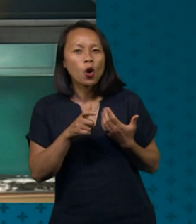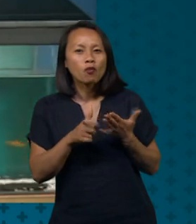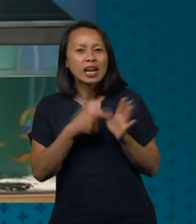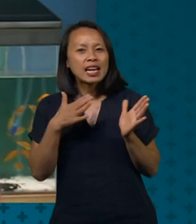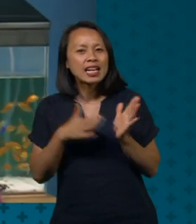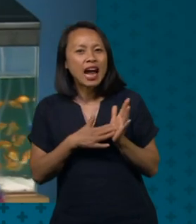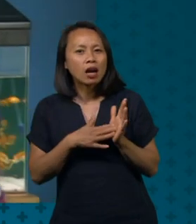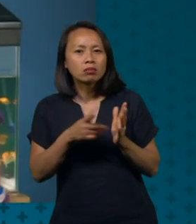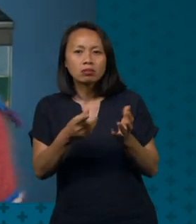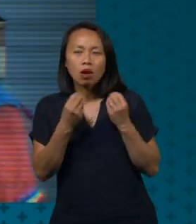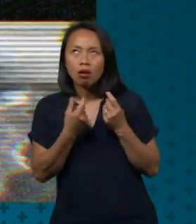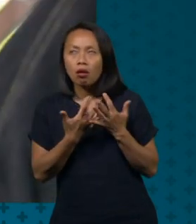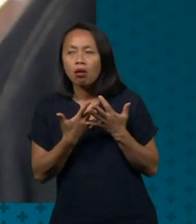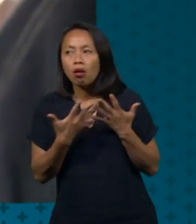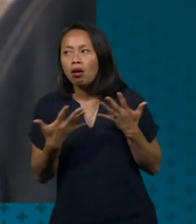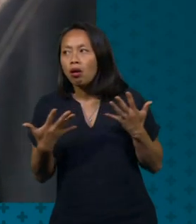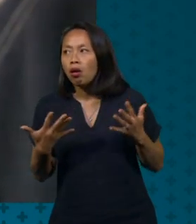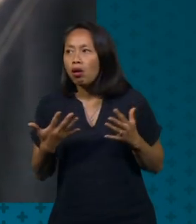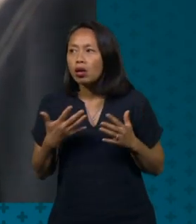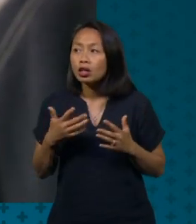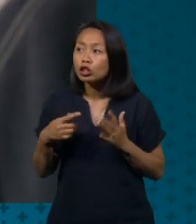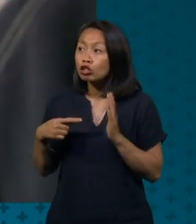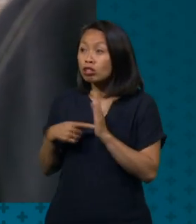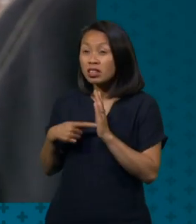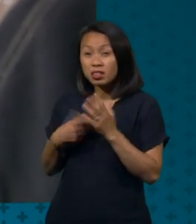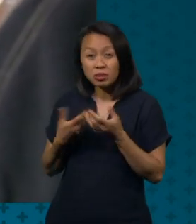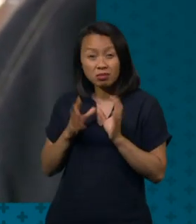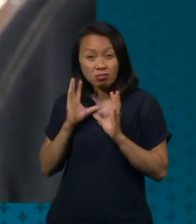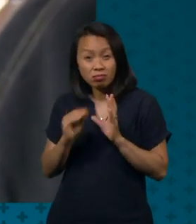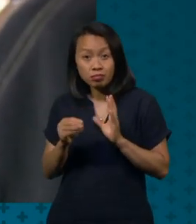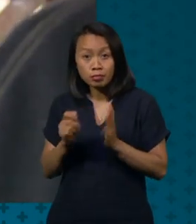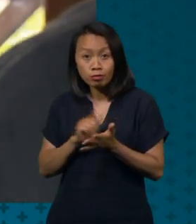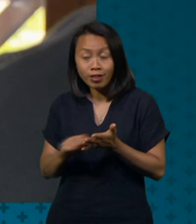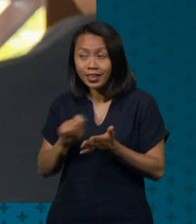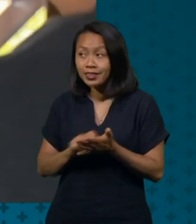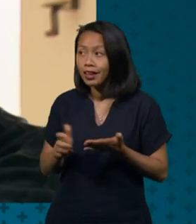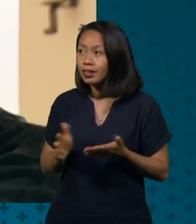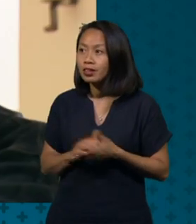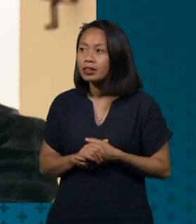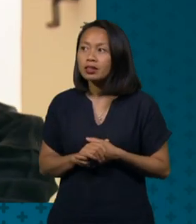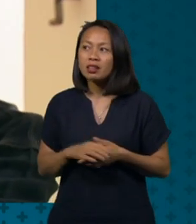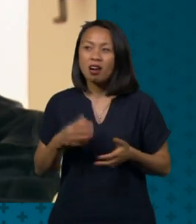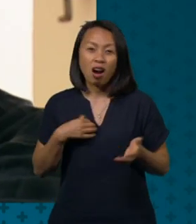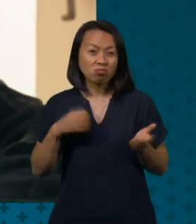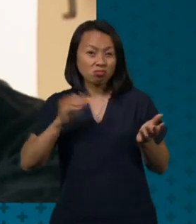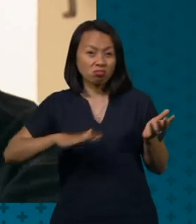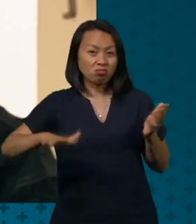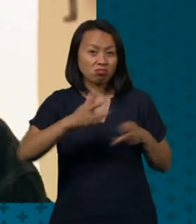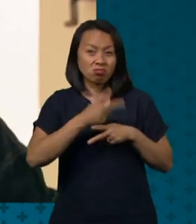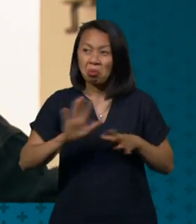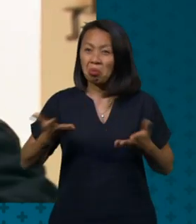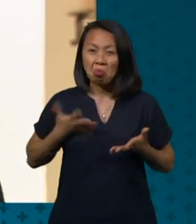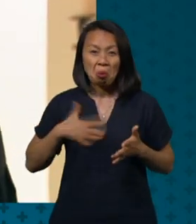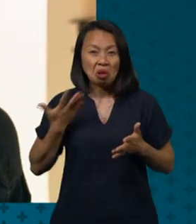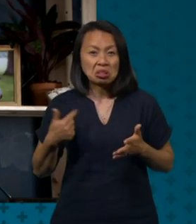girl I told you about who wants to become a writer. I'm so dumpable, the dumping ground doesn't even want me. Like, how to keep calm when you really